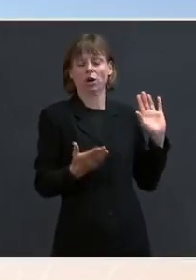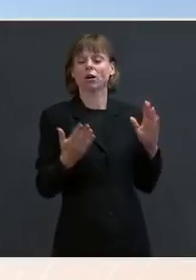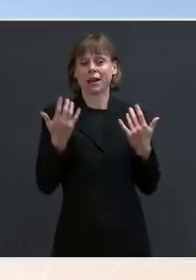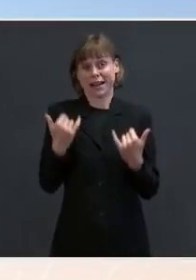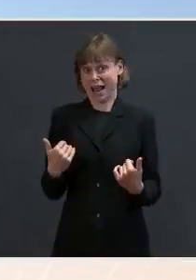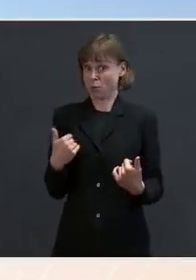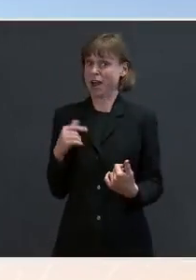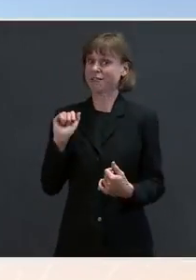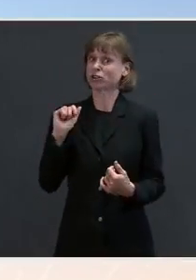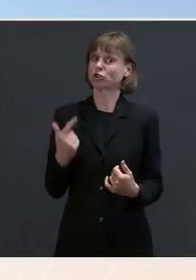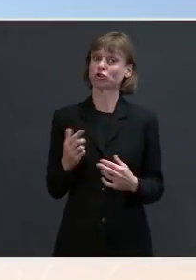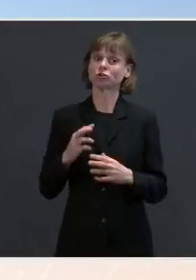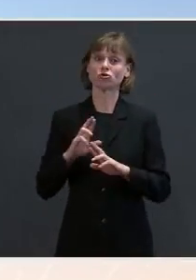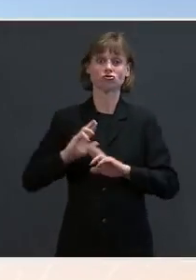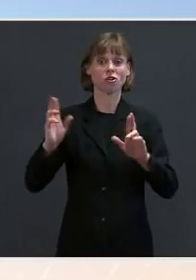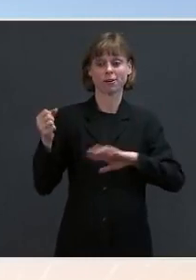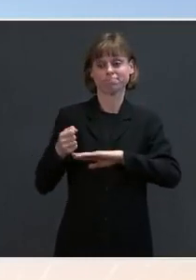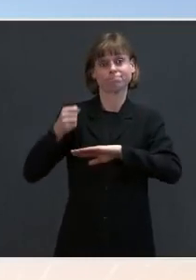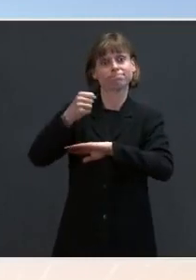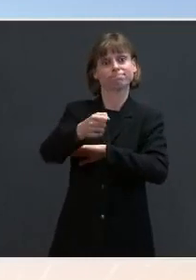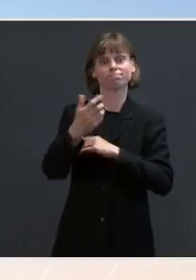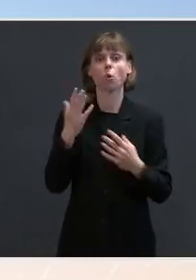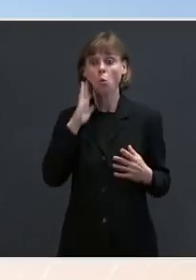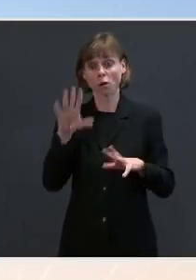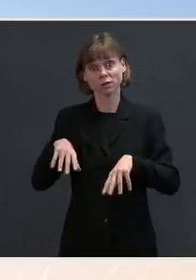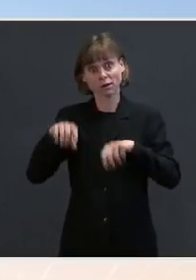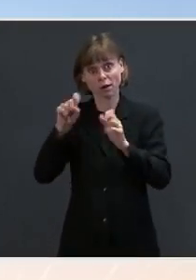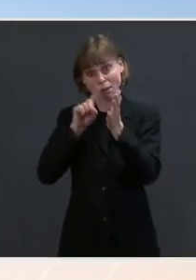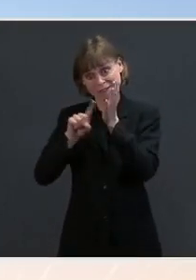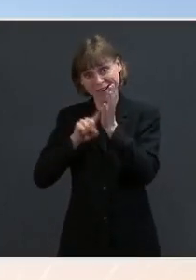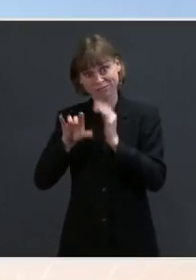are investigations that are underway there. And we certainly want to do